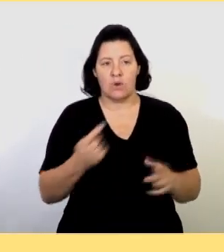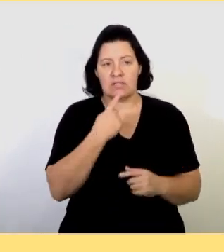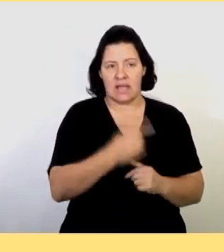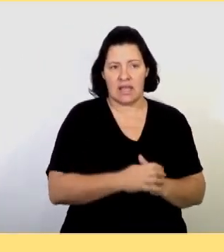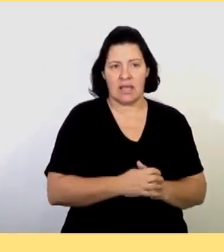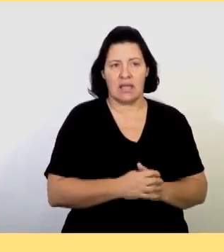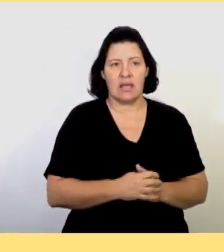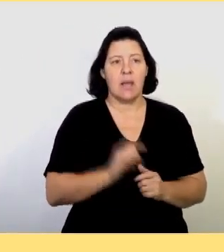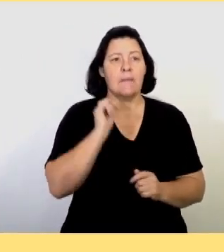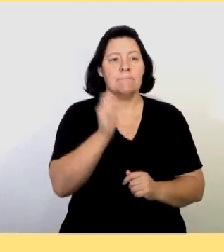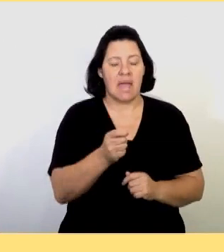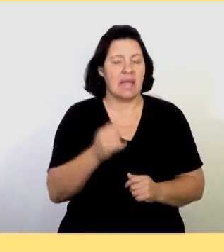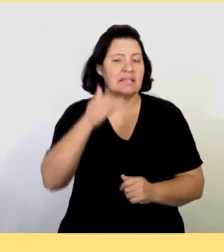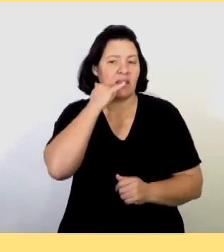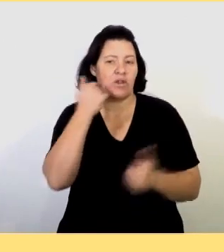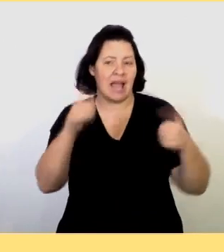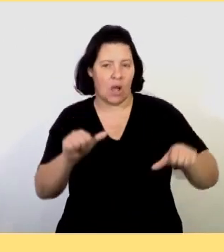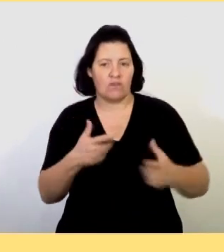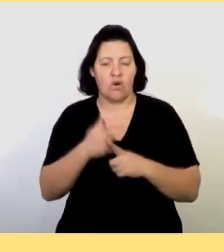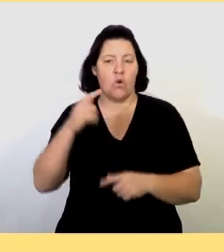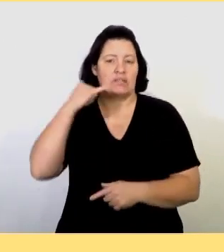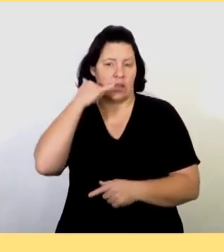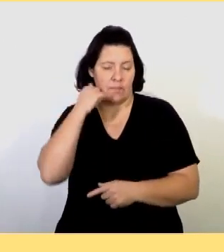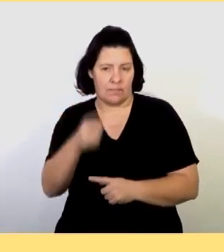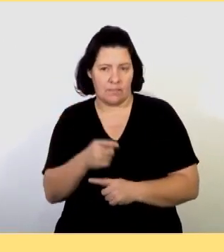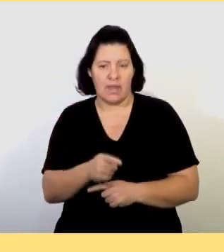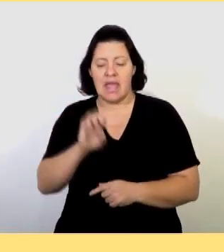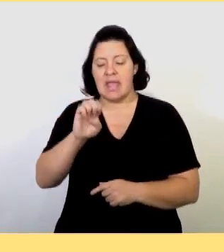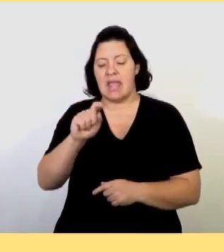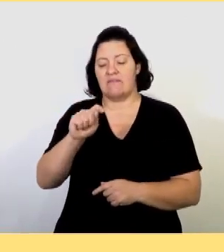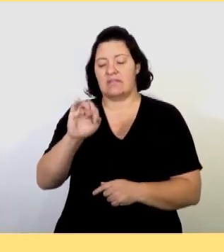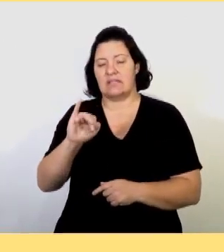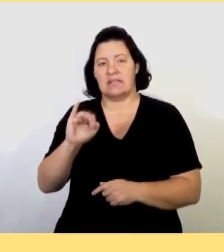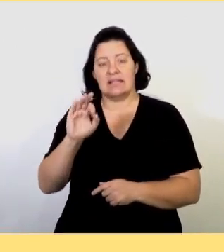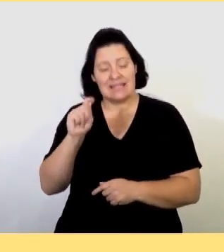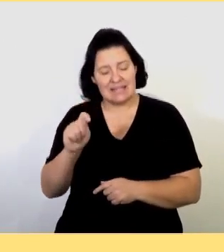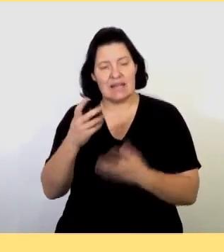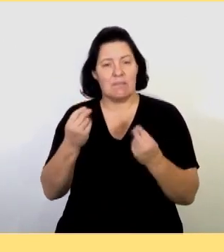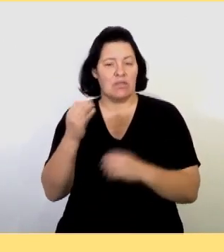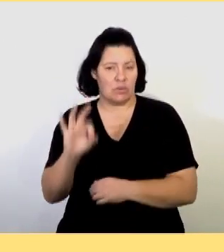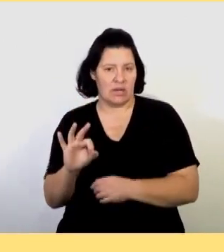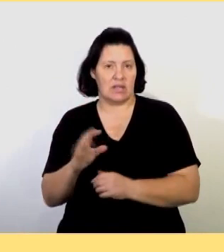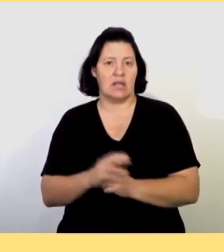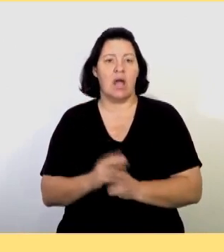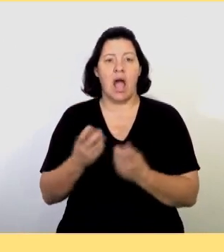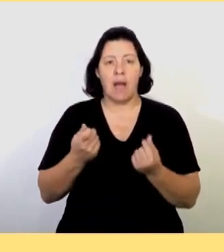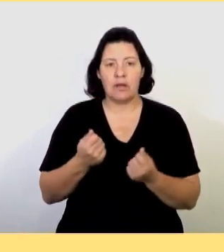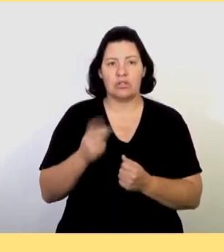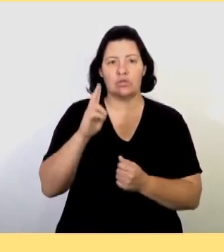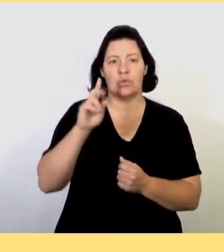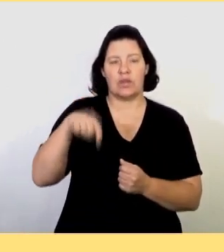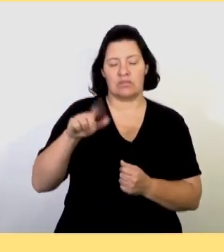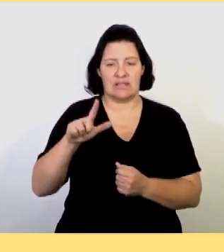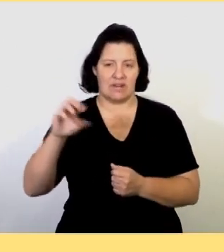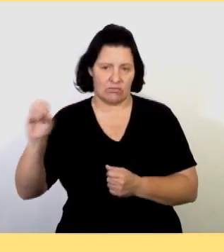says paid the telephone account to Telkom with EFT number 3 and then 2,700. So on